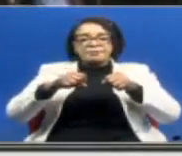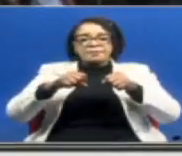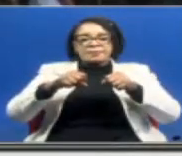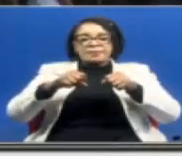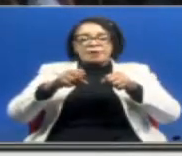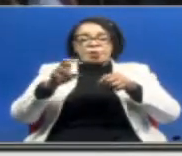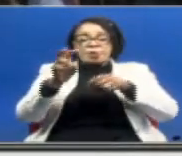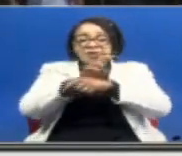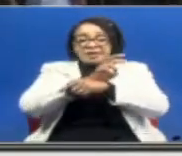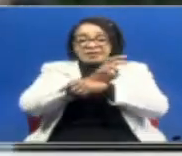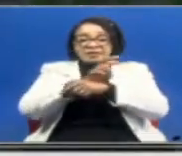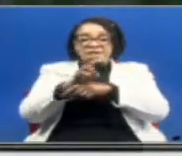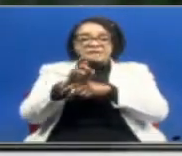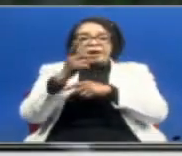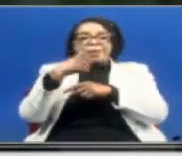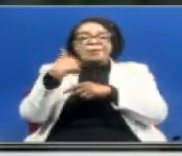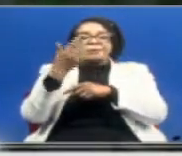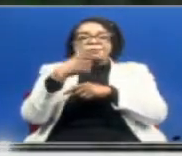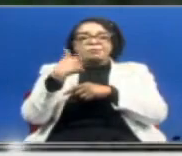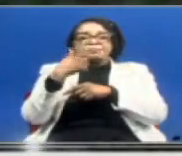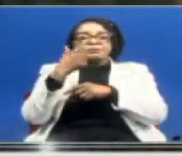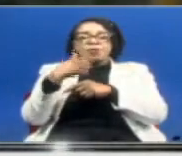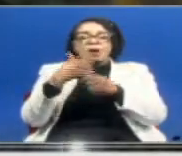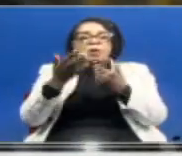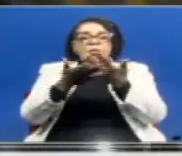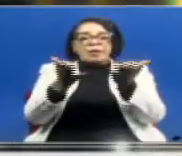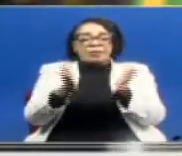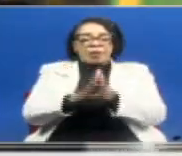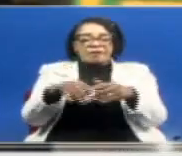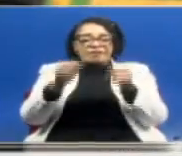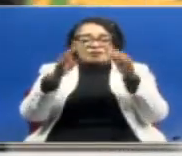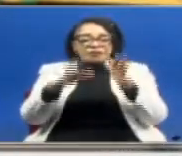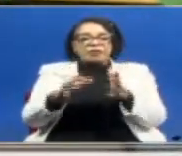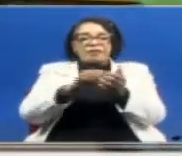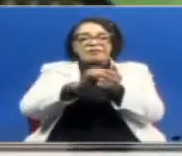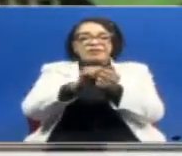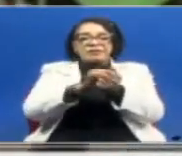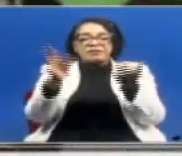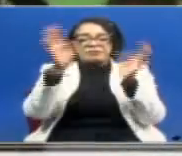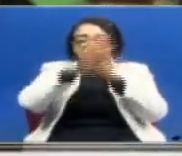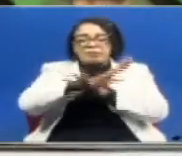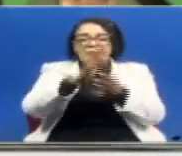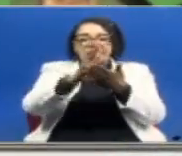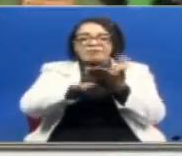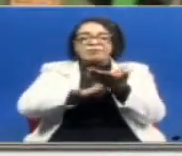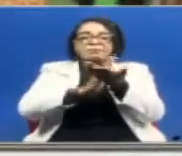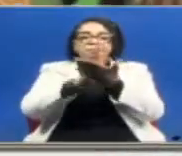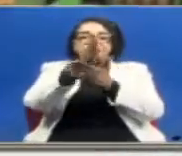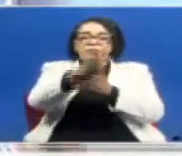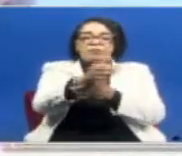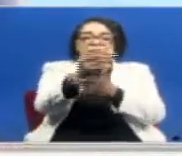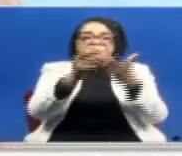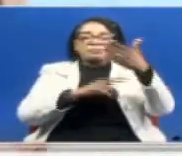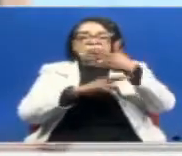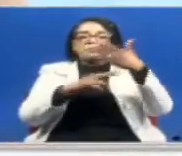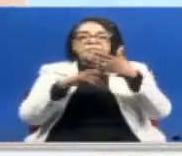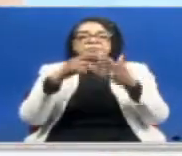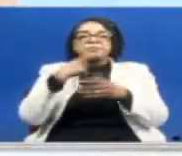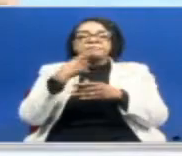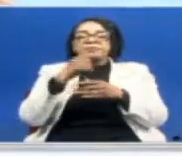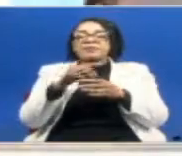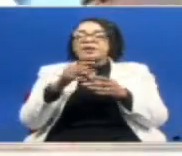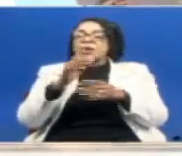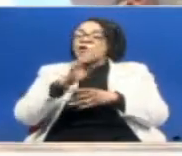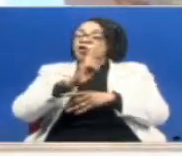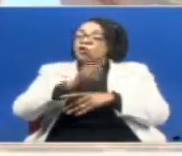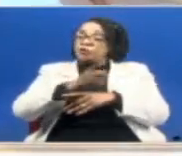Witnesses who interacted with the deceased officials on Friday night before crossing the dreaded bridge say they had cautioned the two on